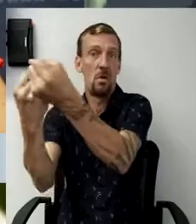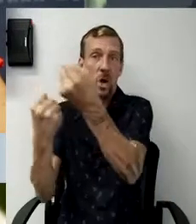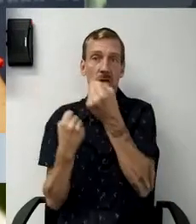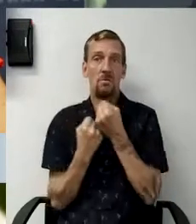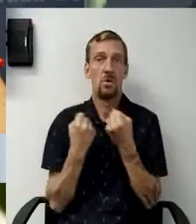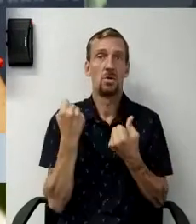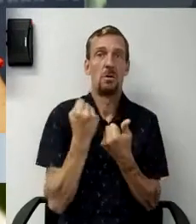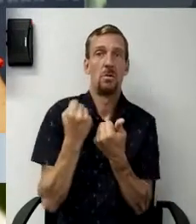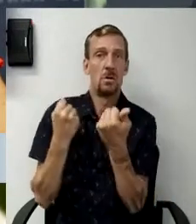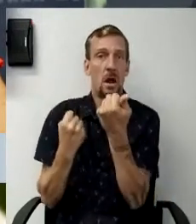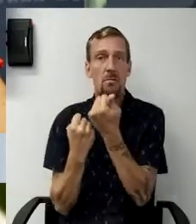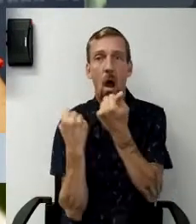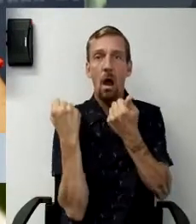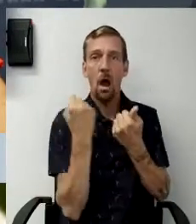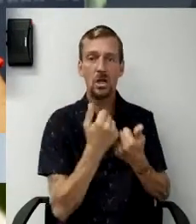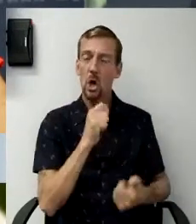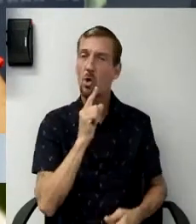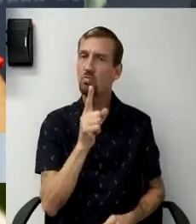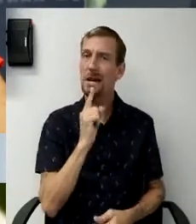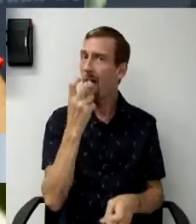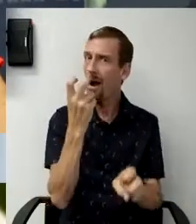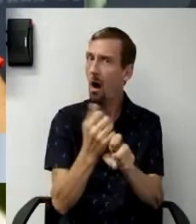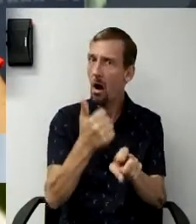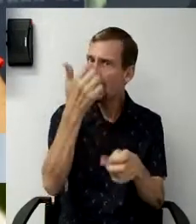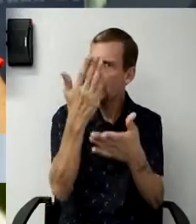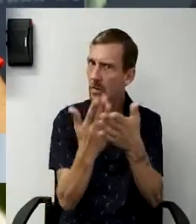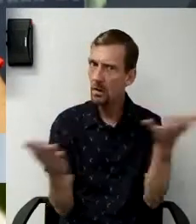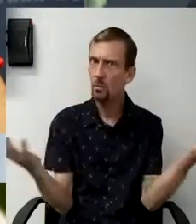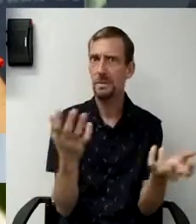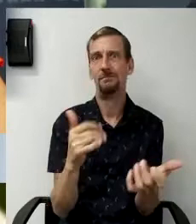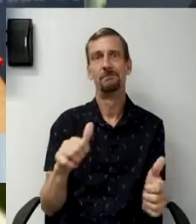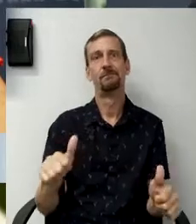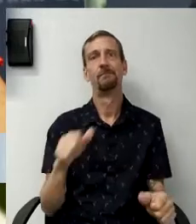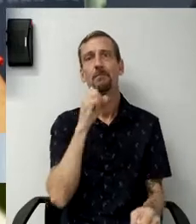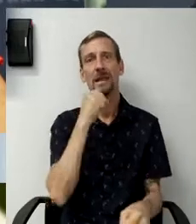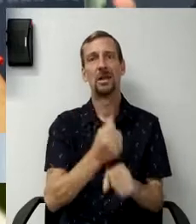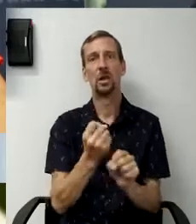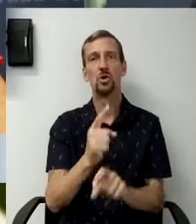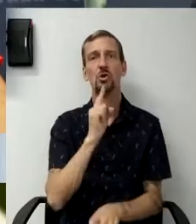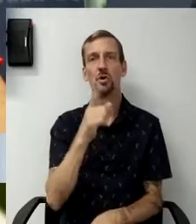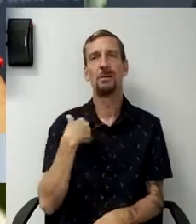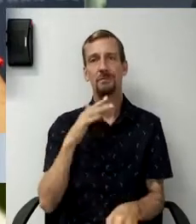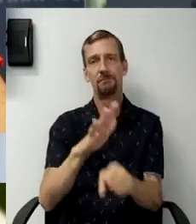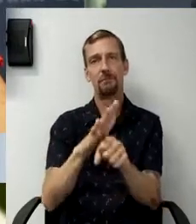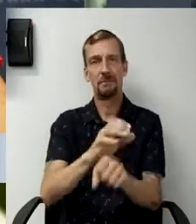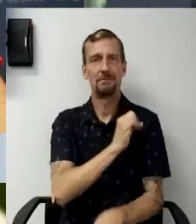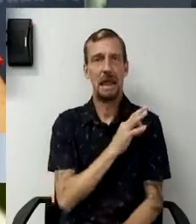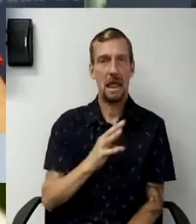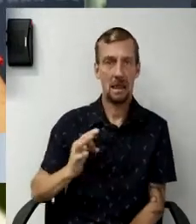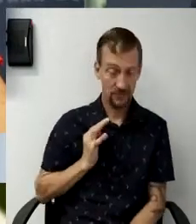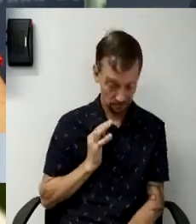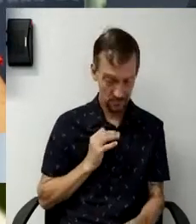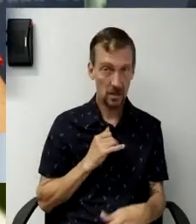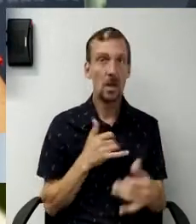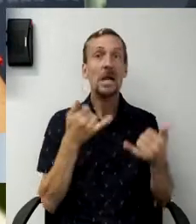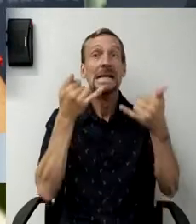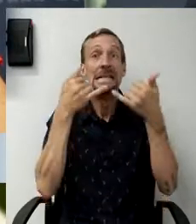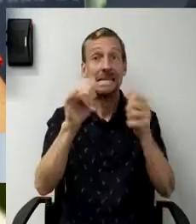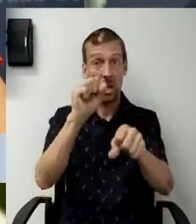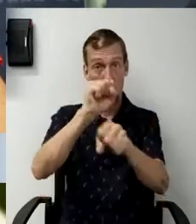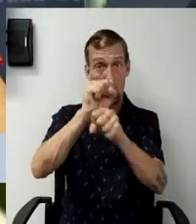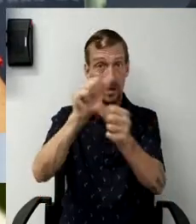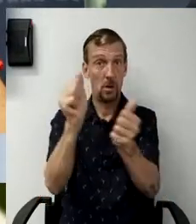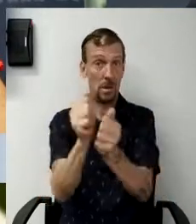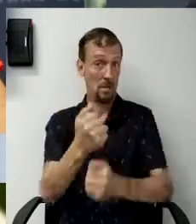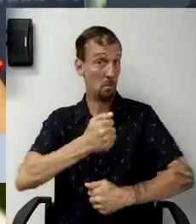another. But staffing is the biggest challenge. We are still continuing to work with the military staff.